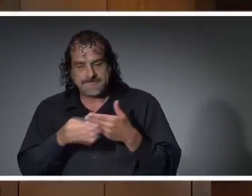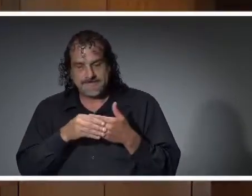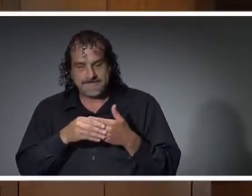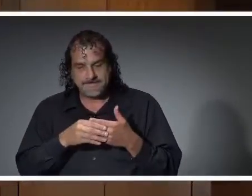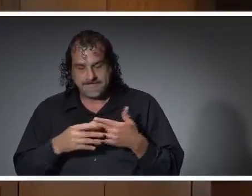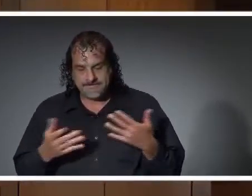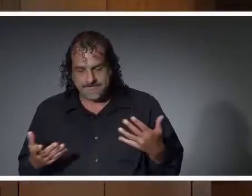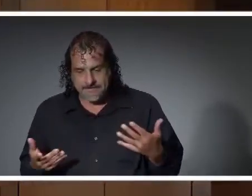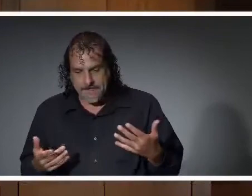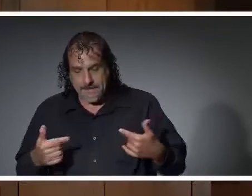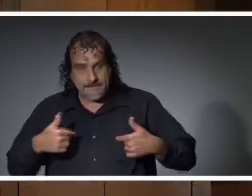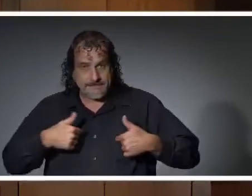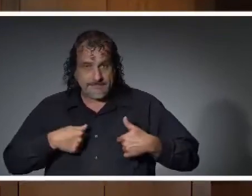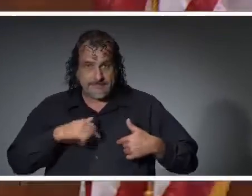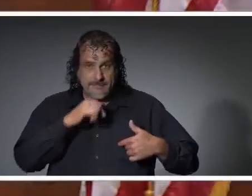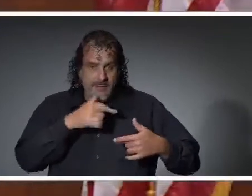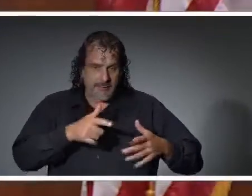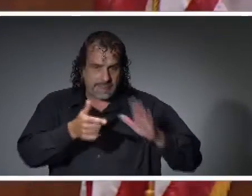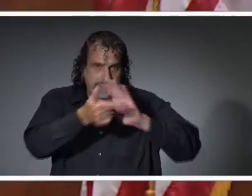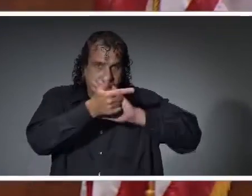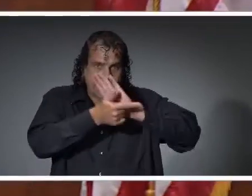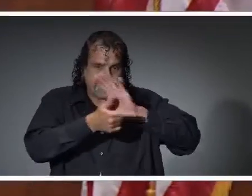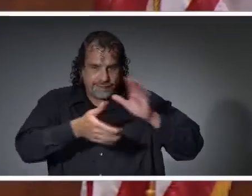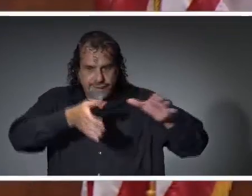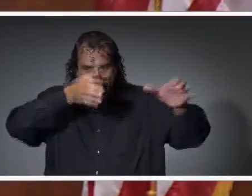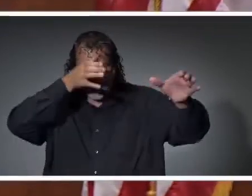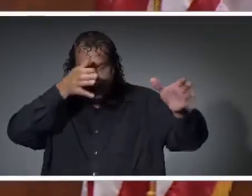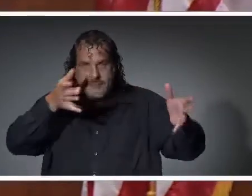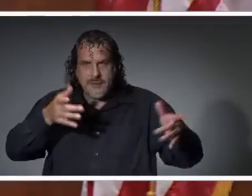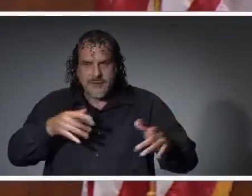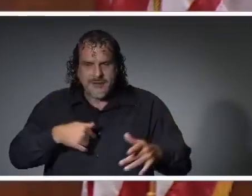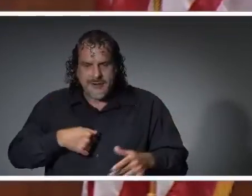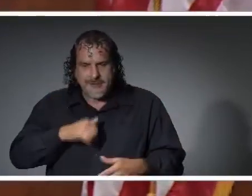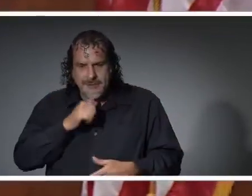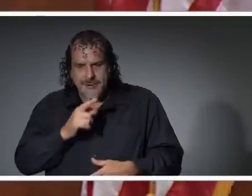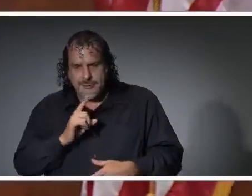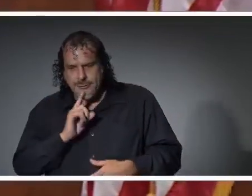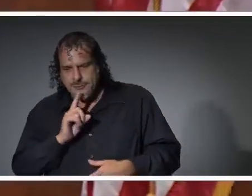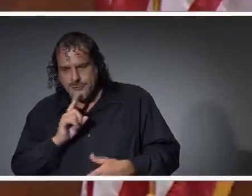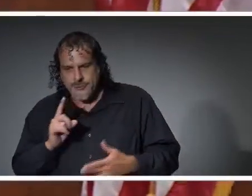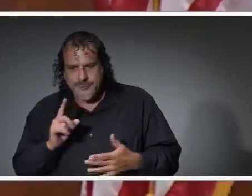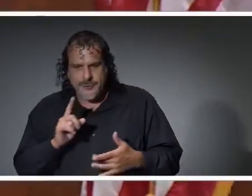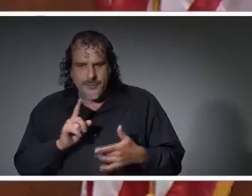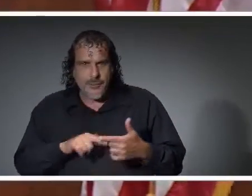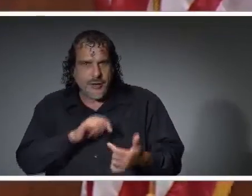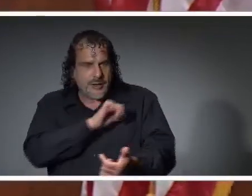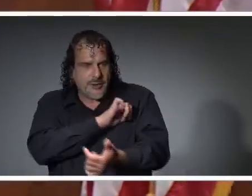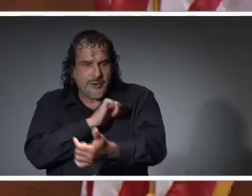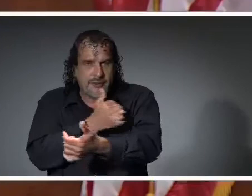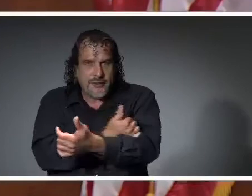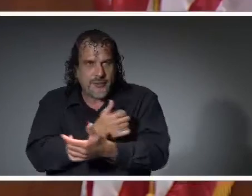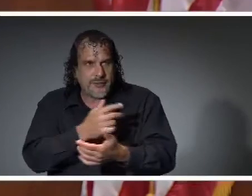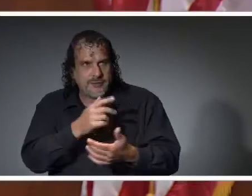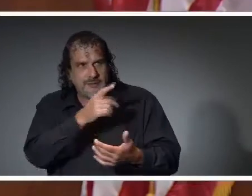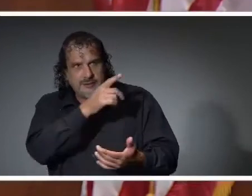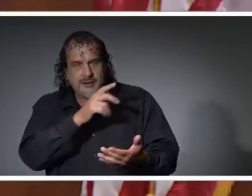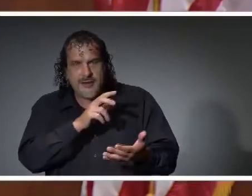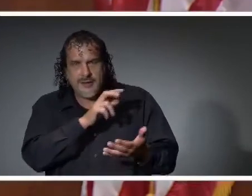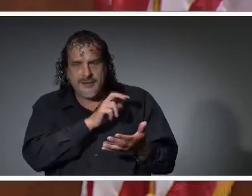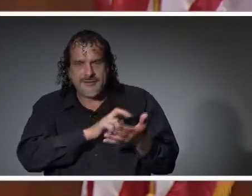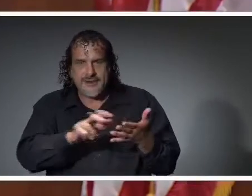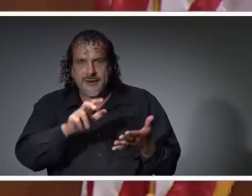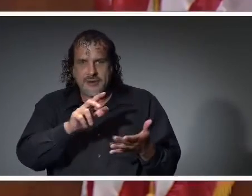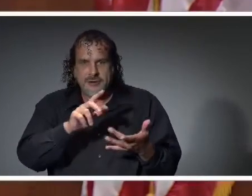a legal expert either, but I'm not really sure what authority the Secretary of State has to mandate